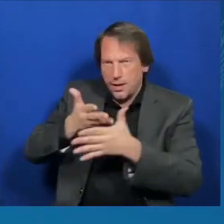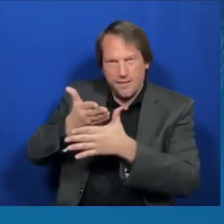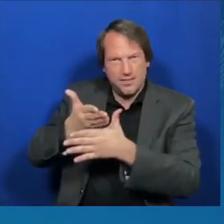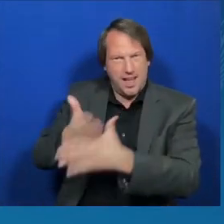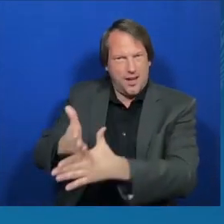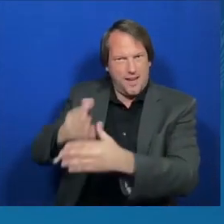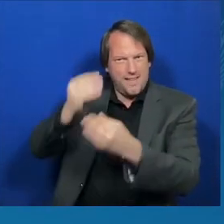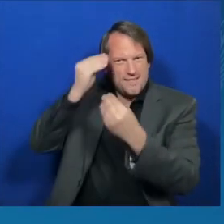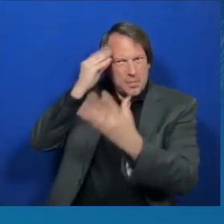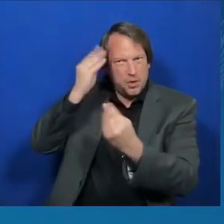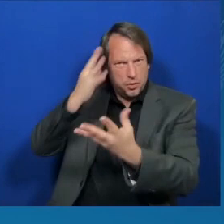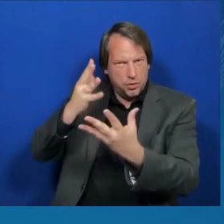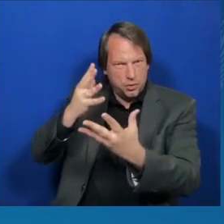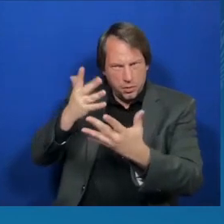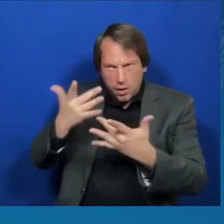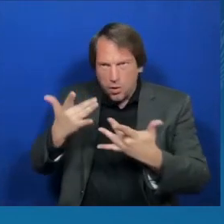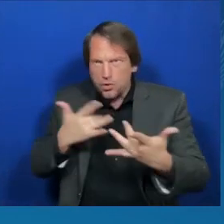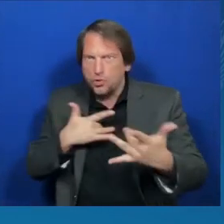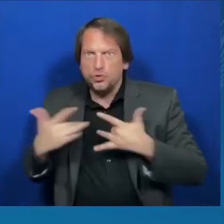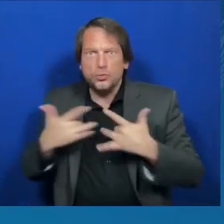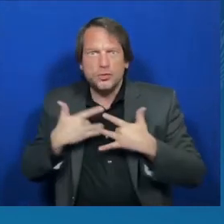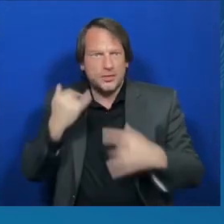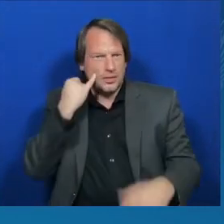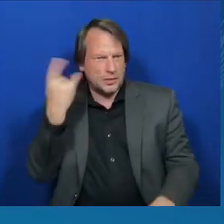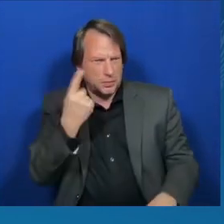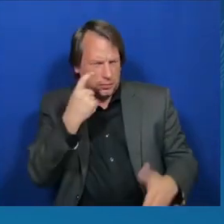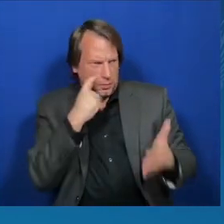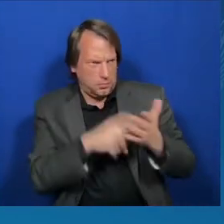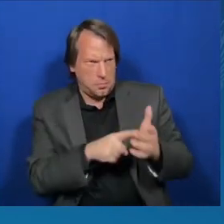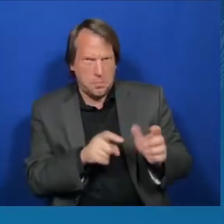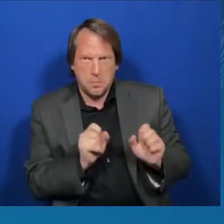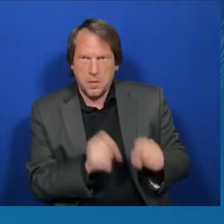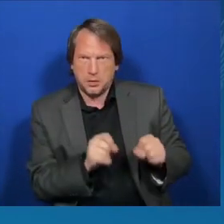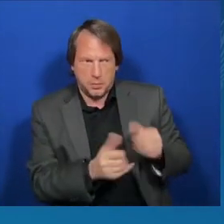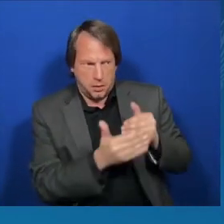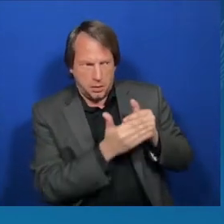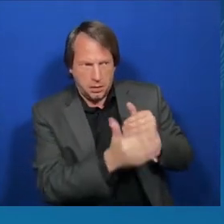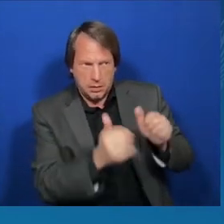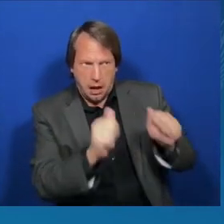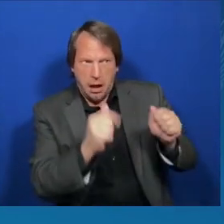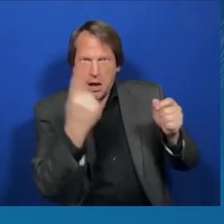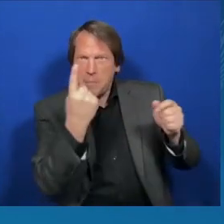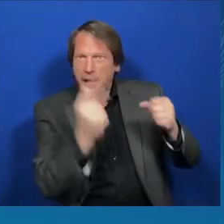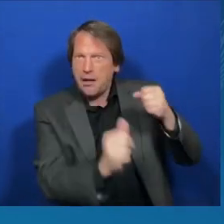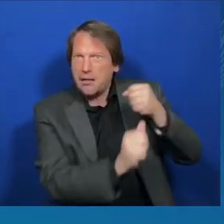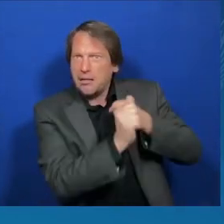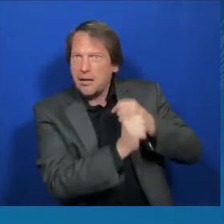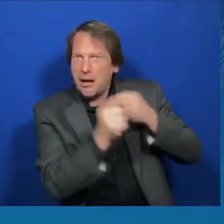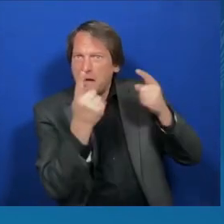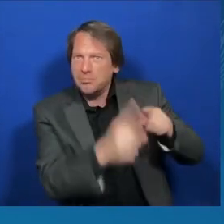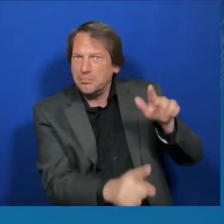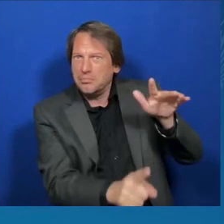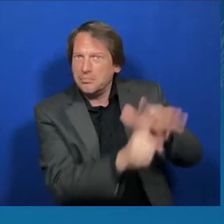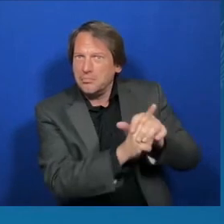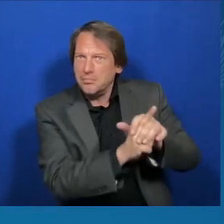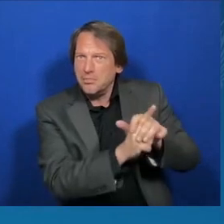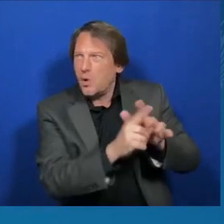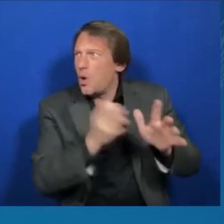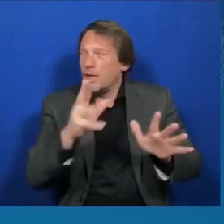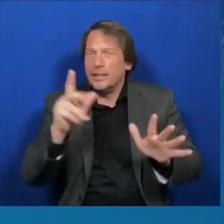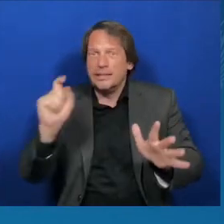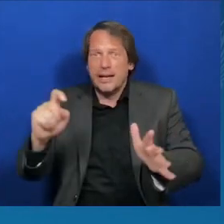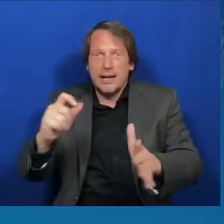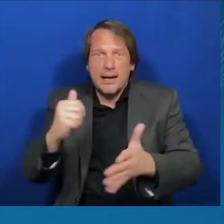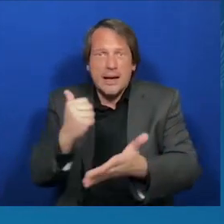potential danger, or the crying out for help of an individual, and then let's get it to